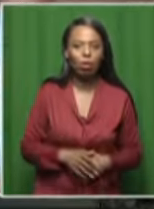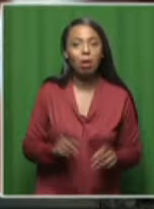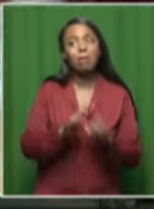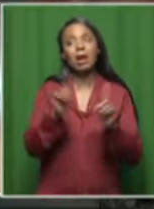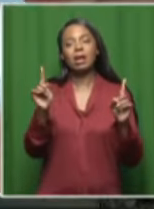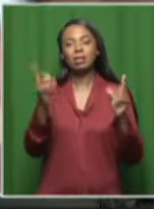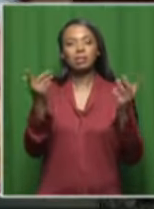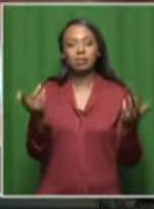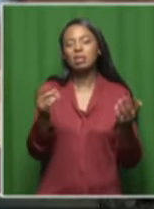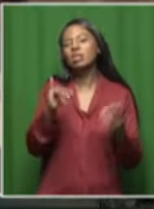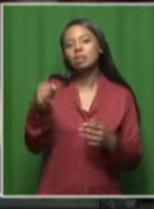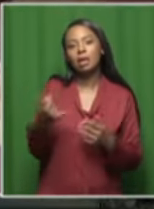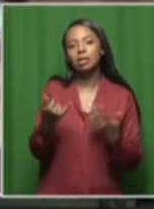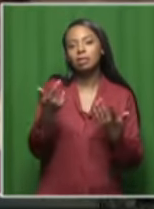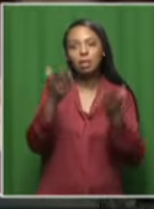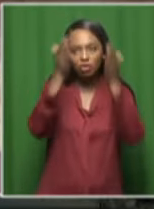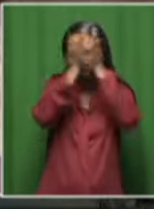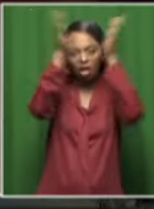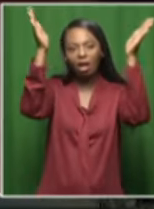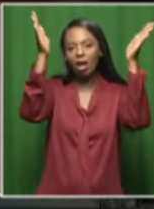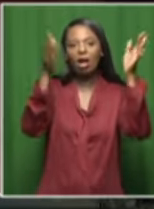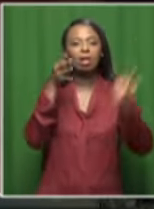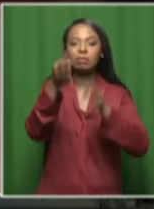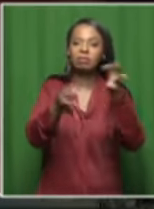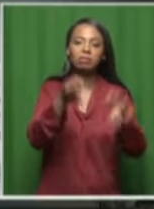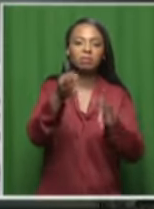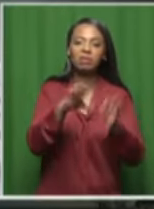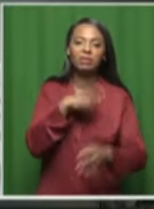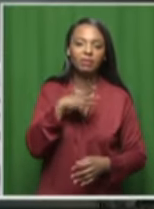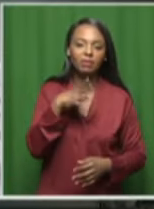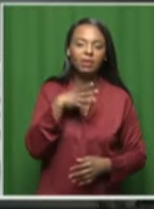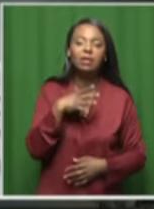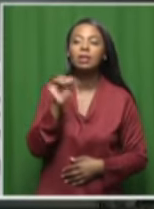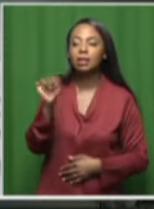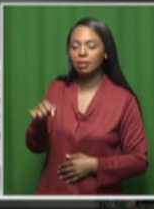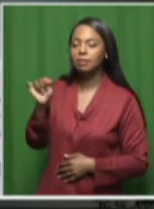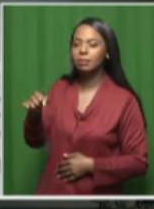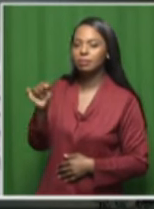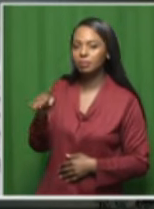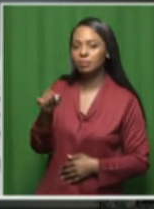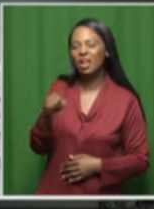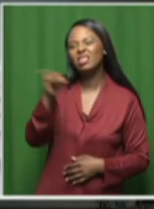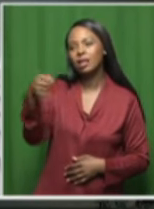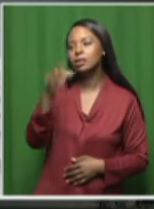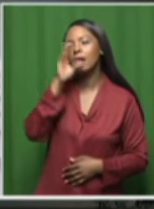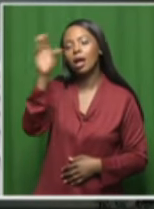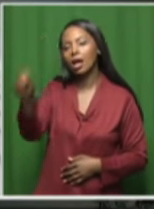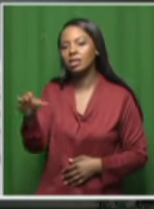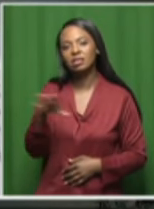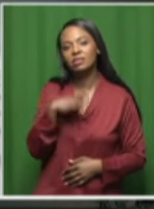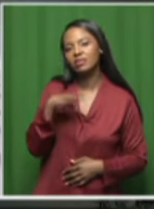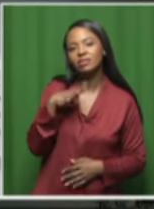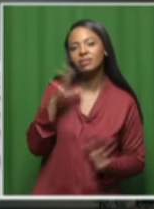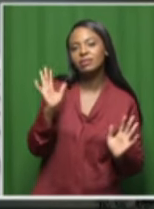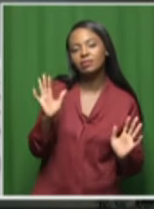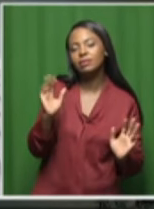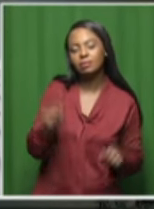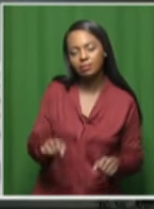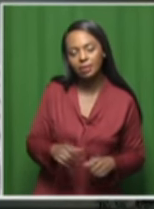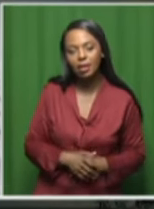little bit out of turn as I don't run all these funds. Yeah, absolutely. I mean, we're just asking you on the back foot on all of